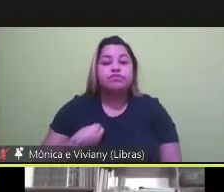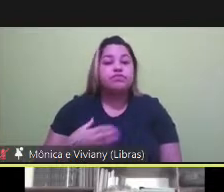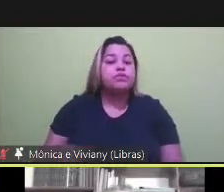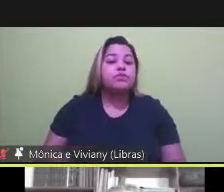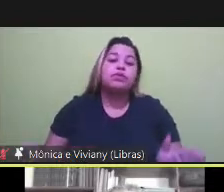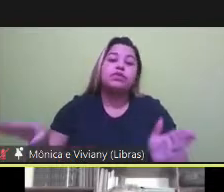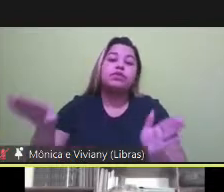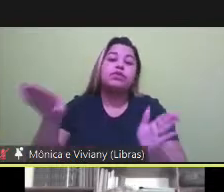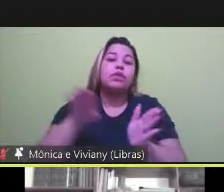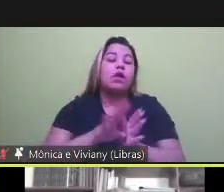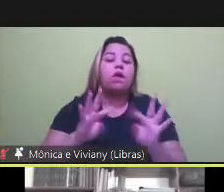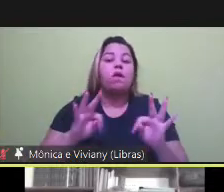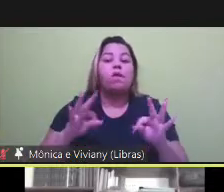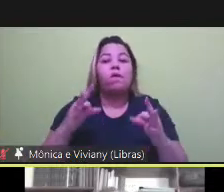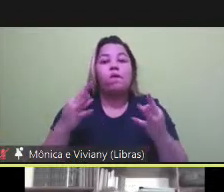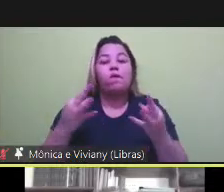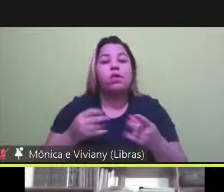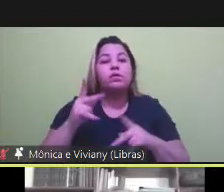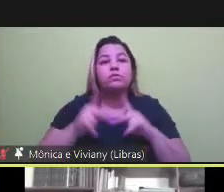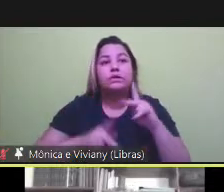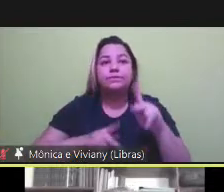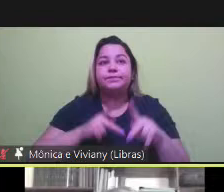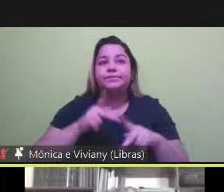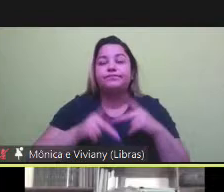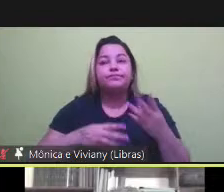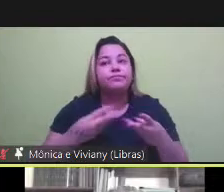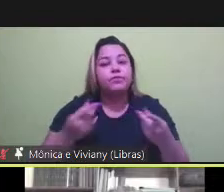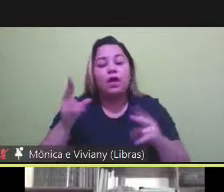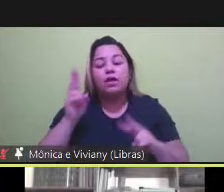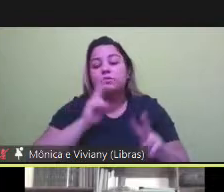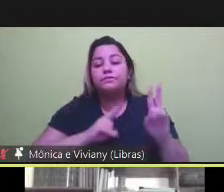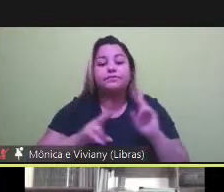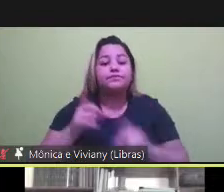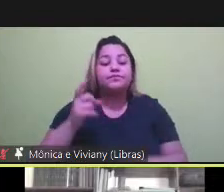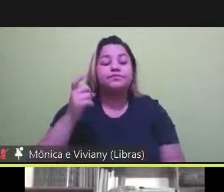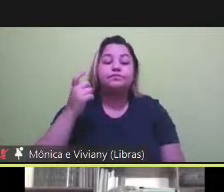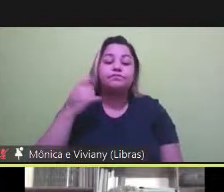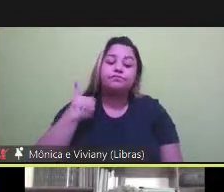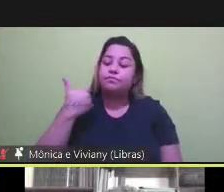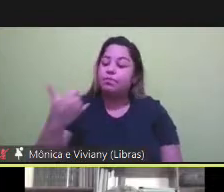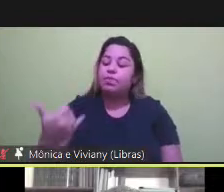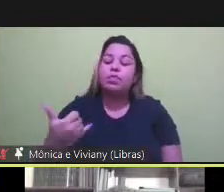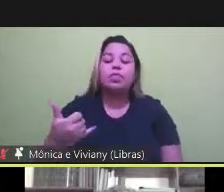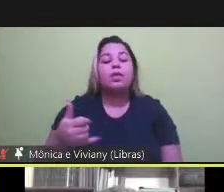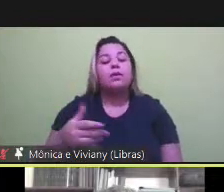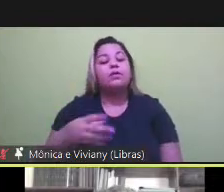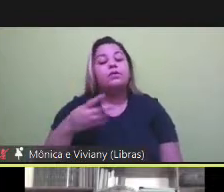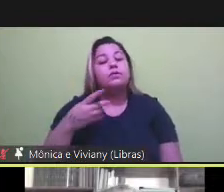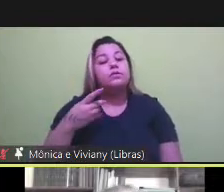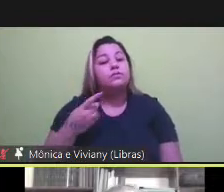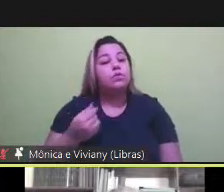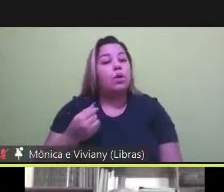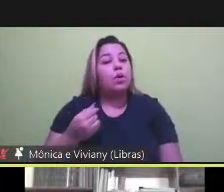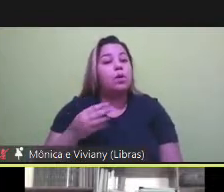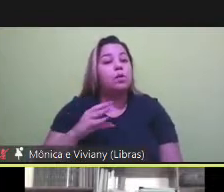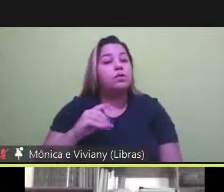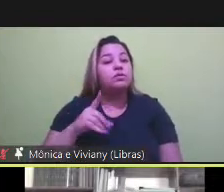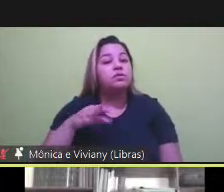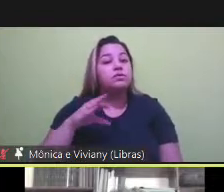of the population. And sometimes it only gets to the sections where people already have a very healthy living.